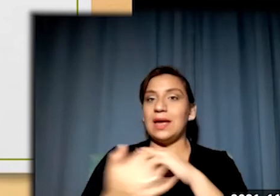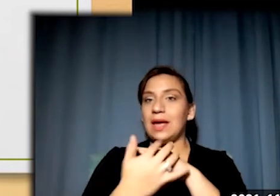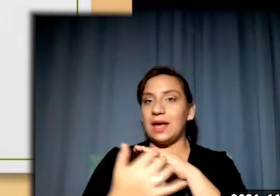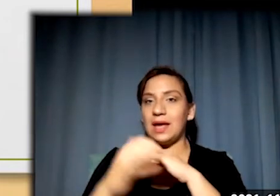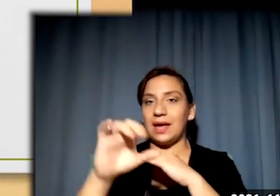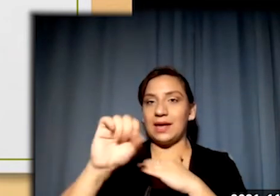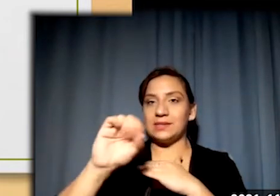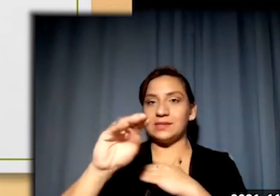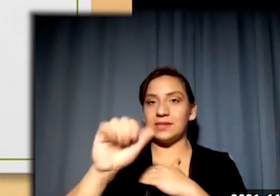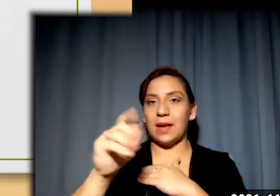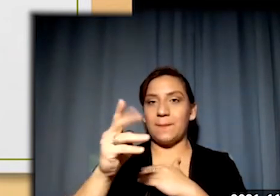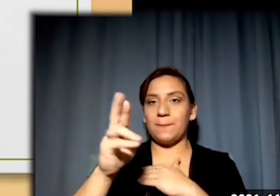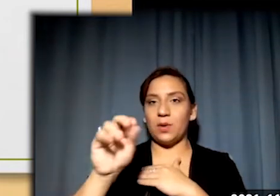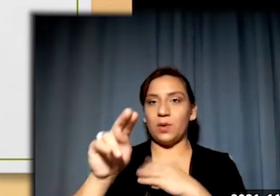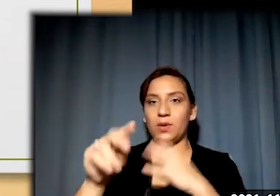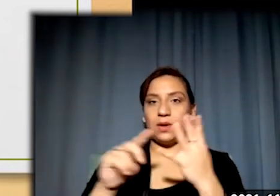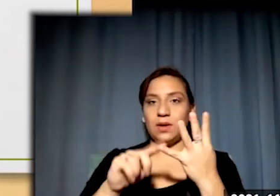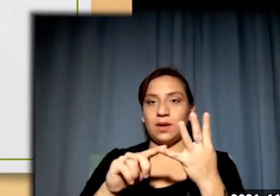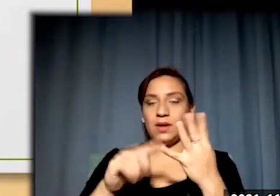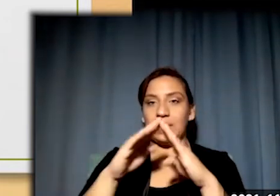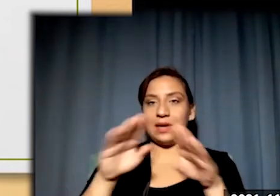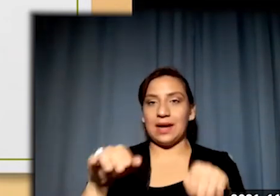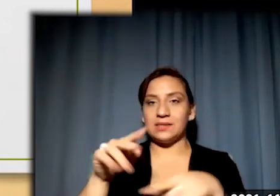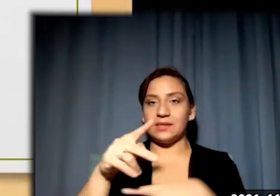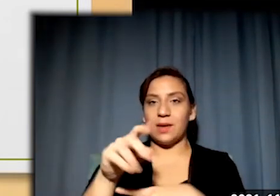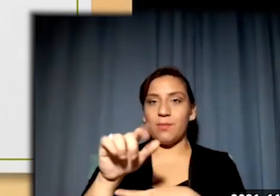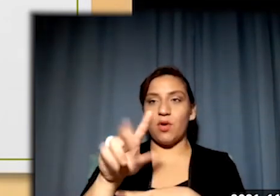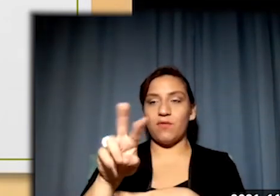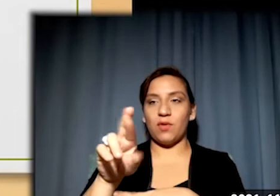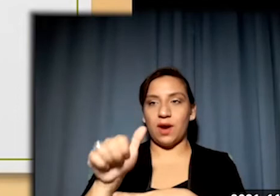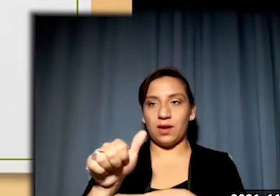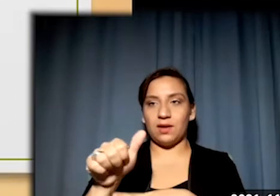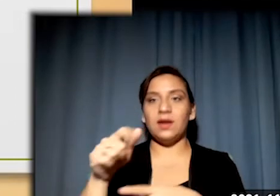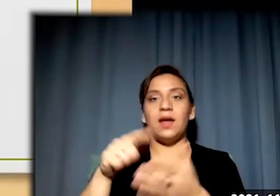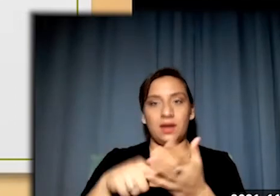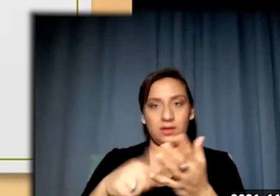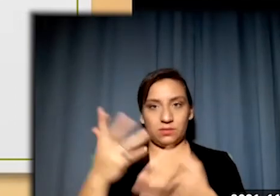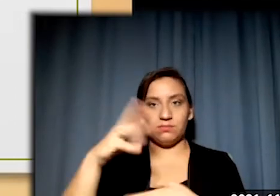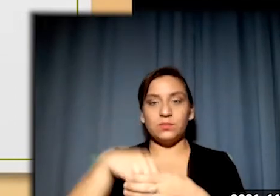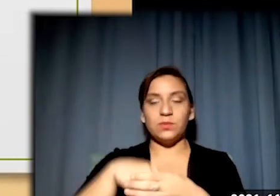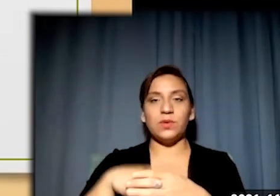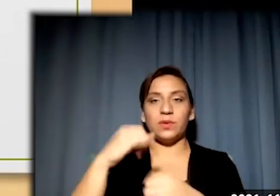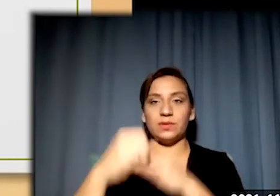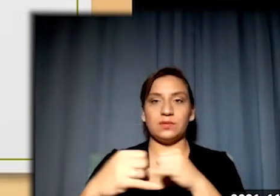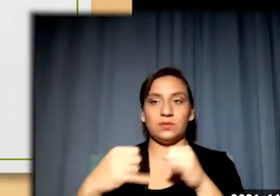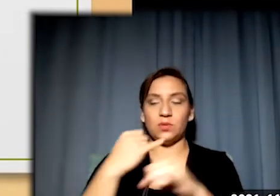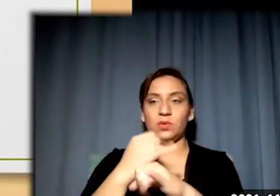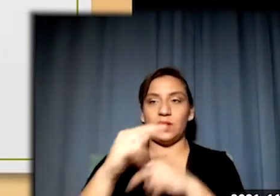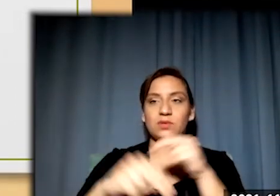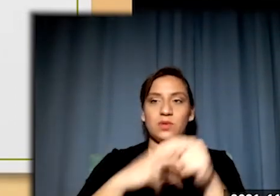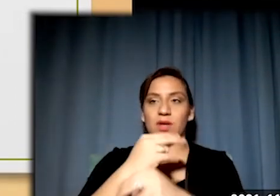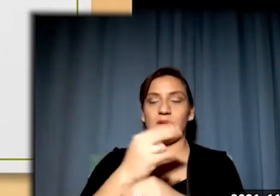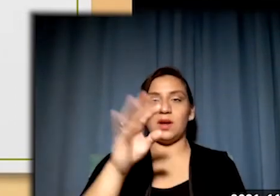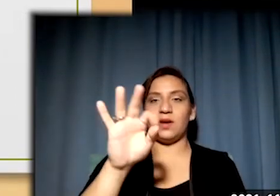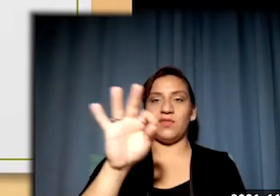discontinued district was listed on the National Register on September 25th, 1997. After the